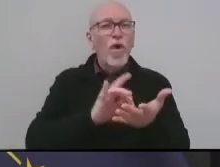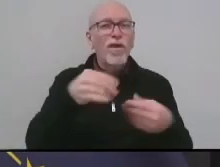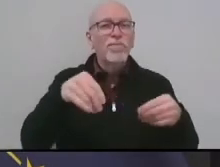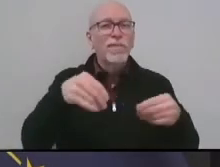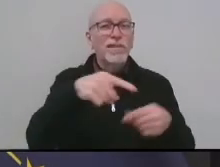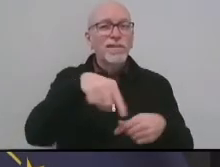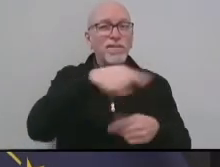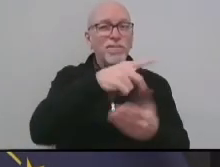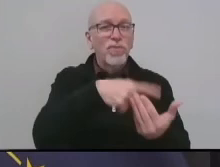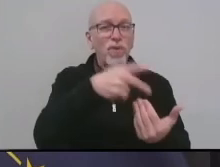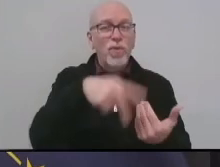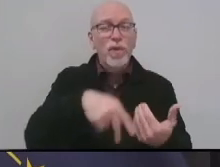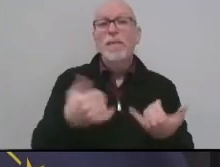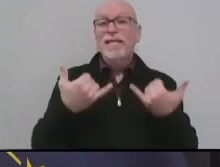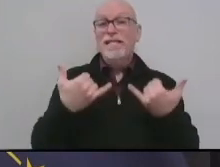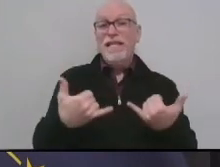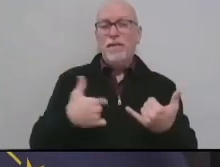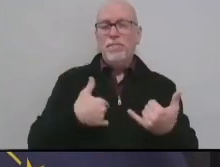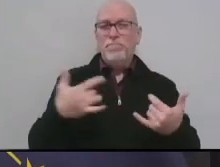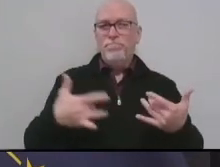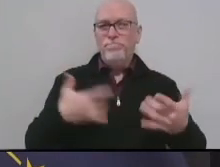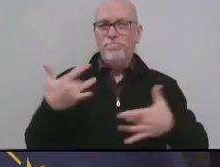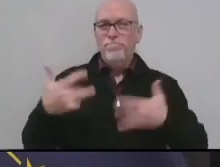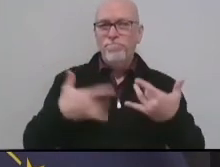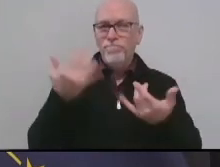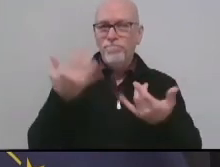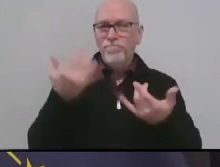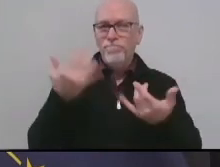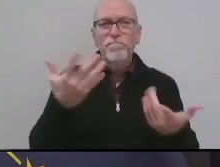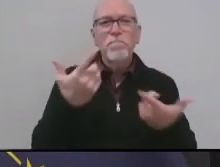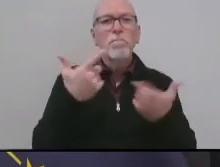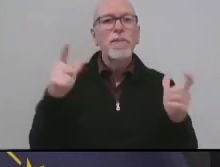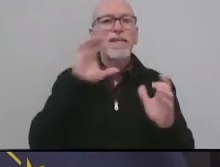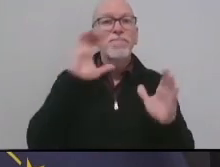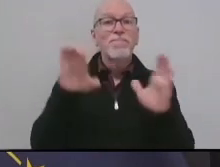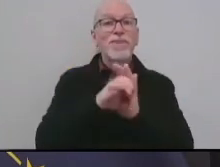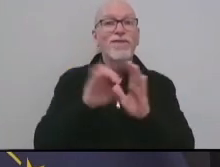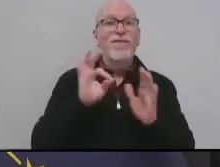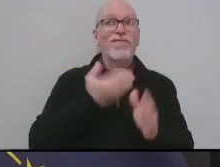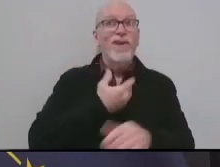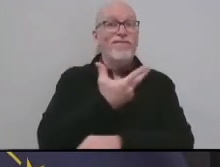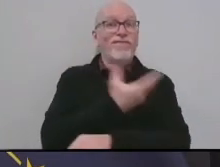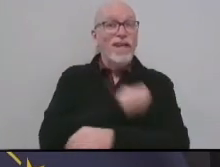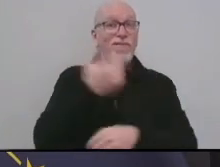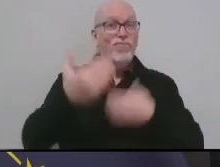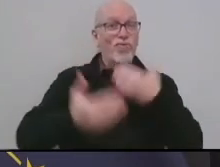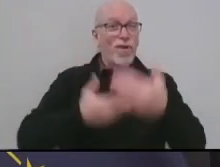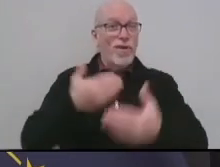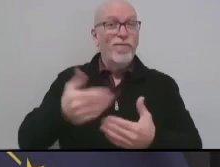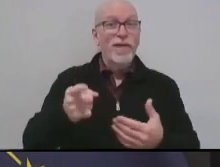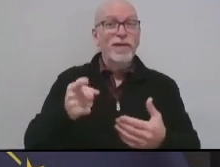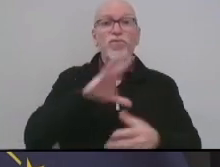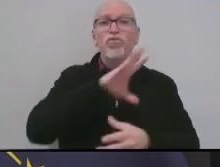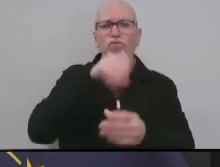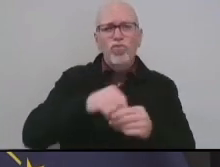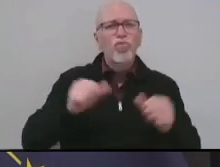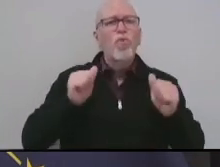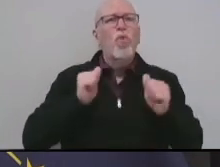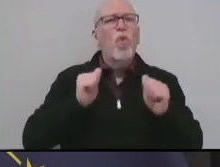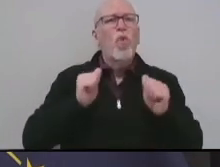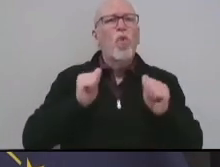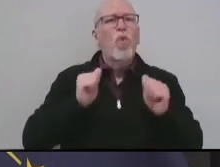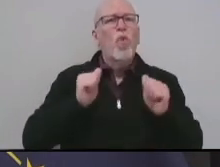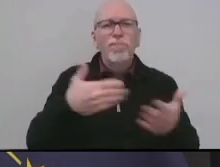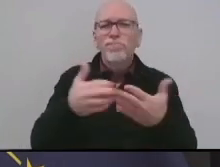Today, I'm excited to share a bigger picture view of our vaccination progress that includes all Hoosiers who have received a first dose or